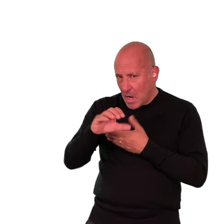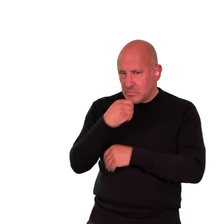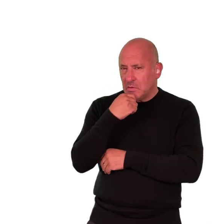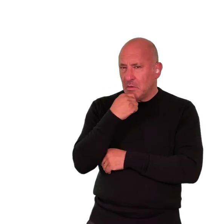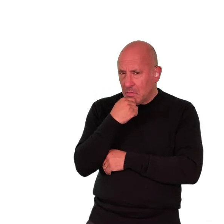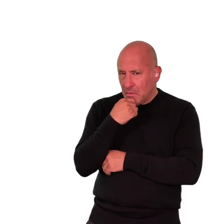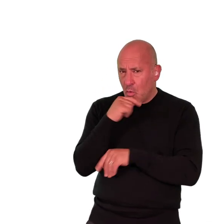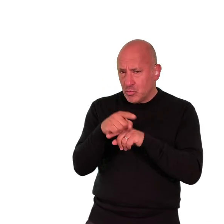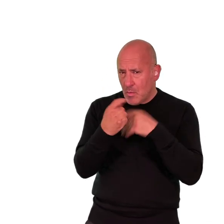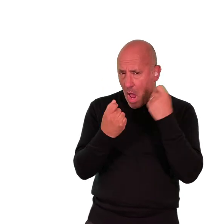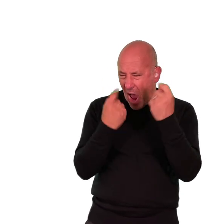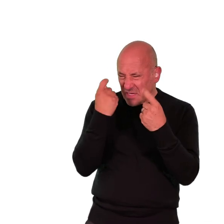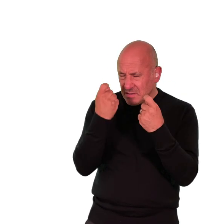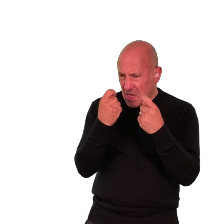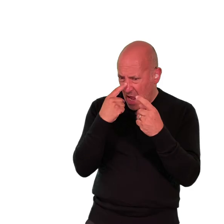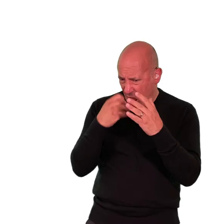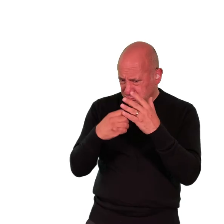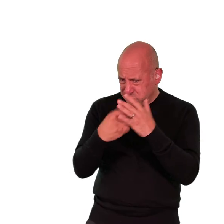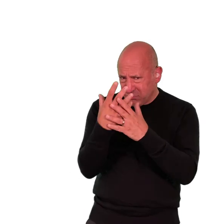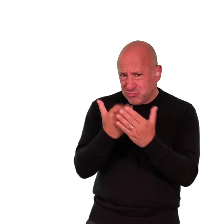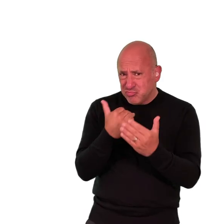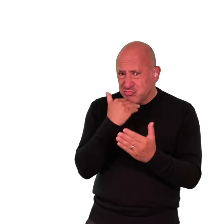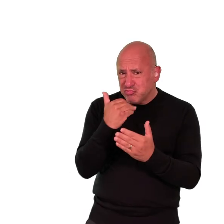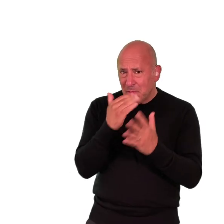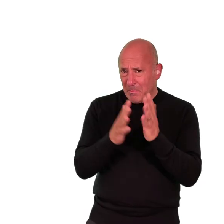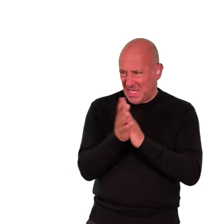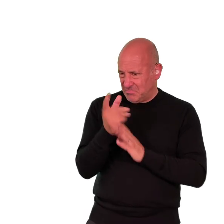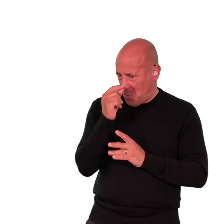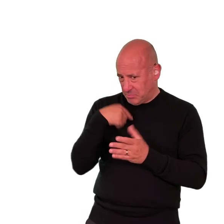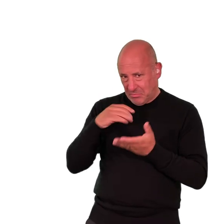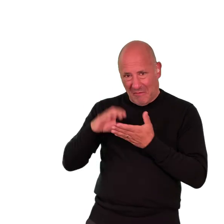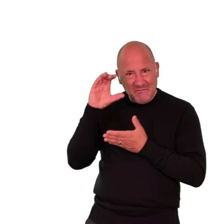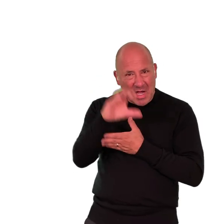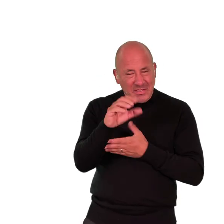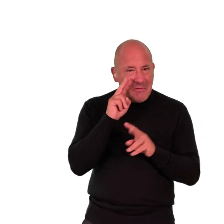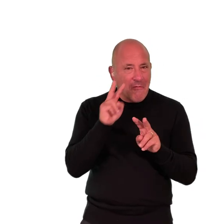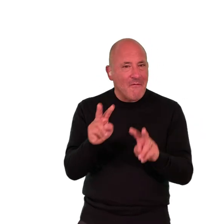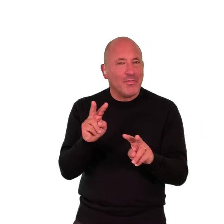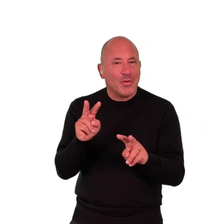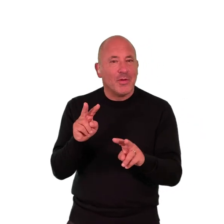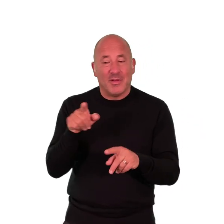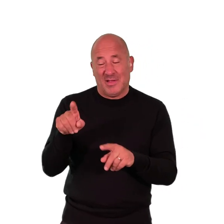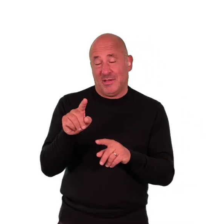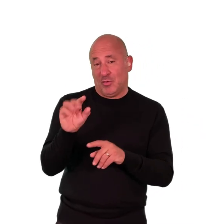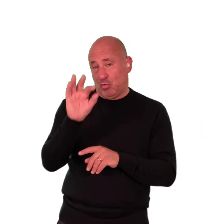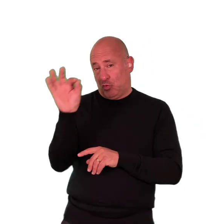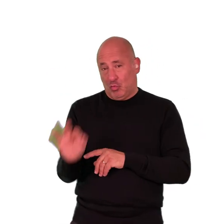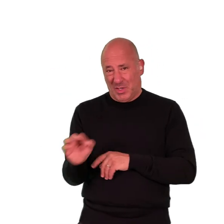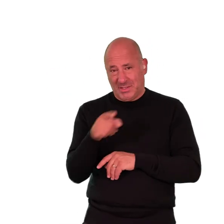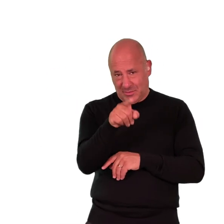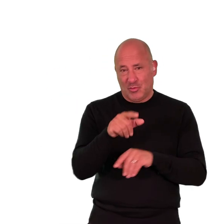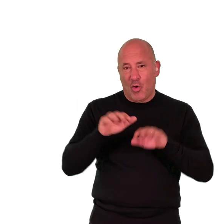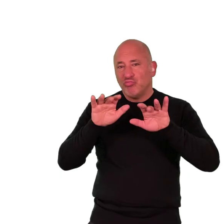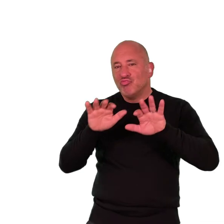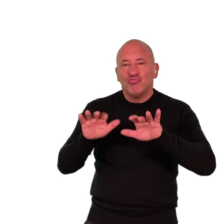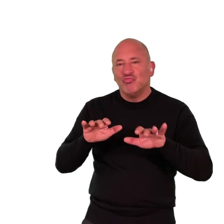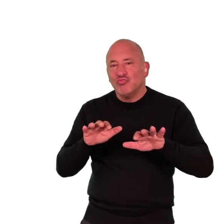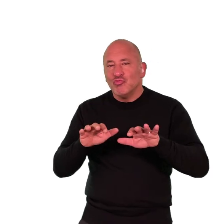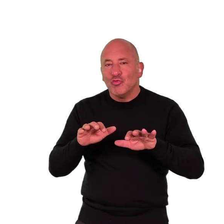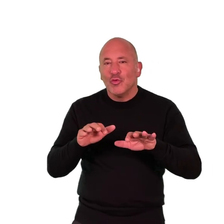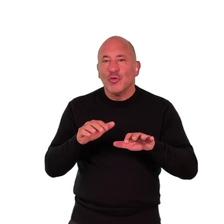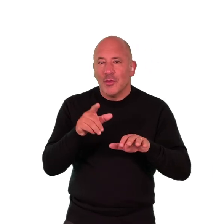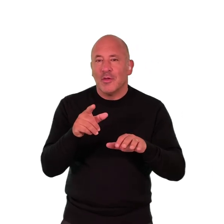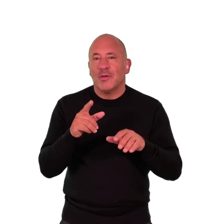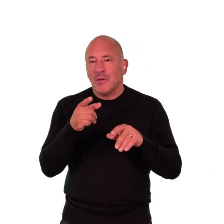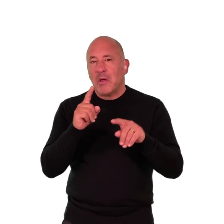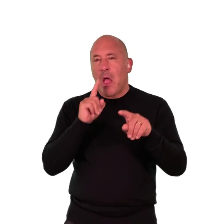chance of receiving funding. When you take the quiz, if you give an answer that suggests we can't fund your idea, you can